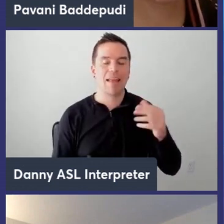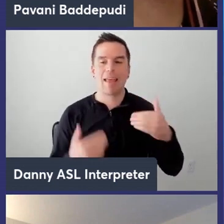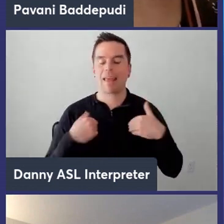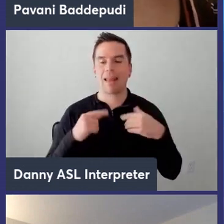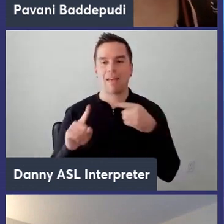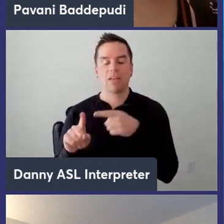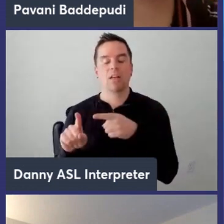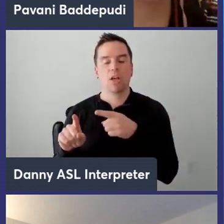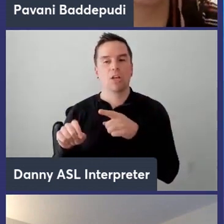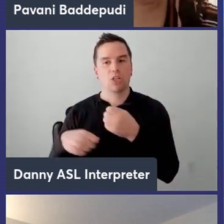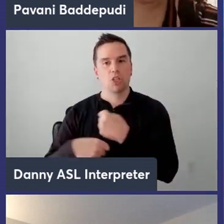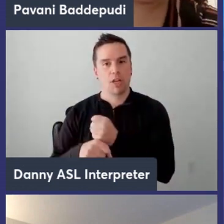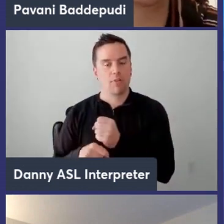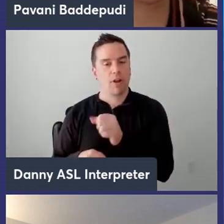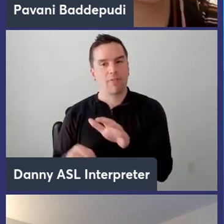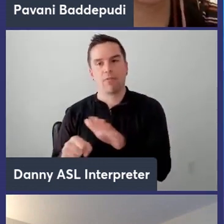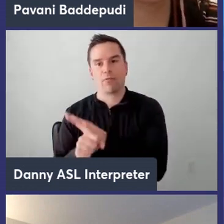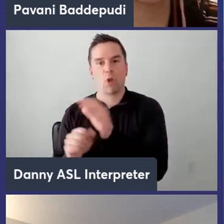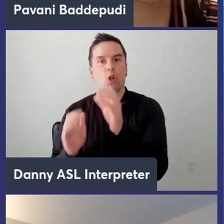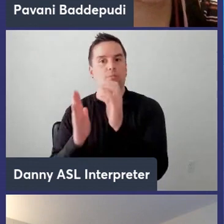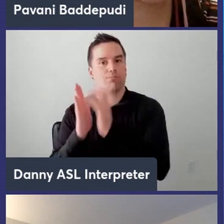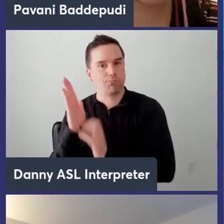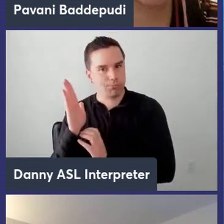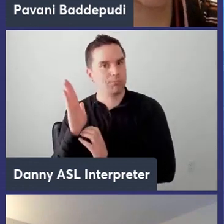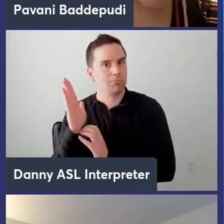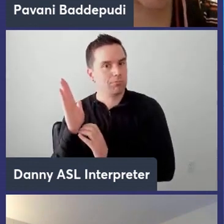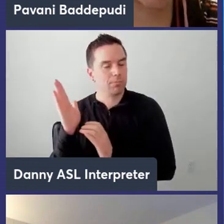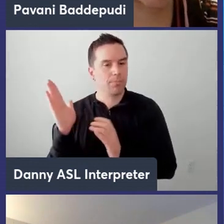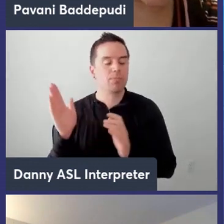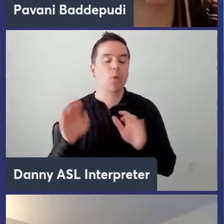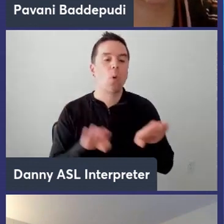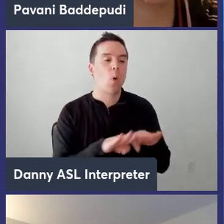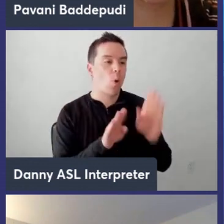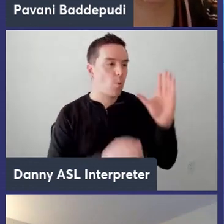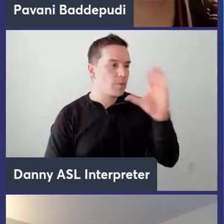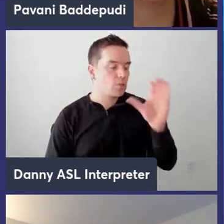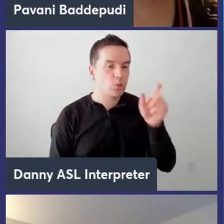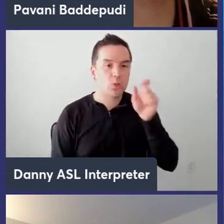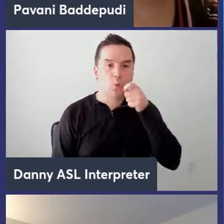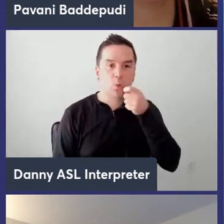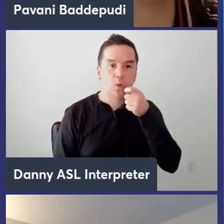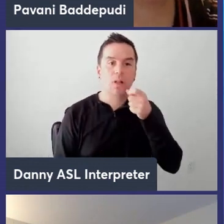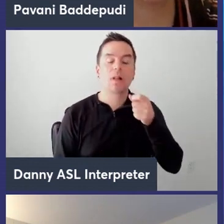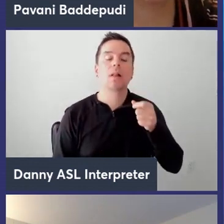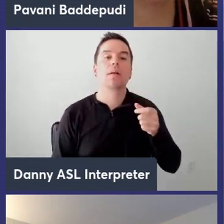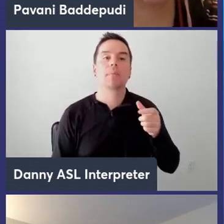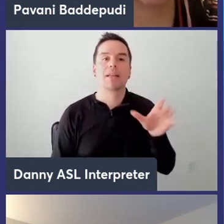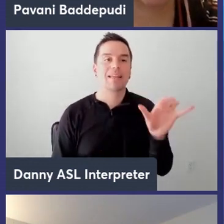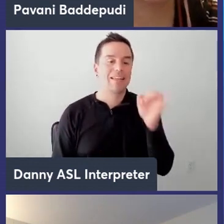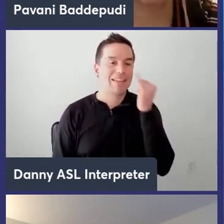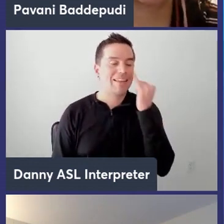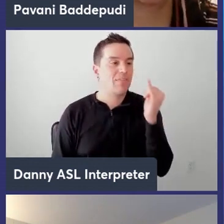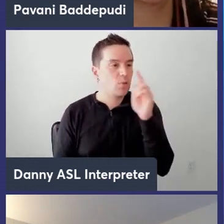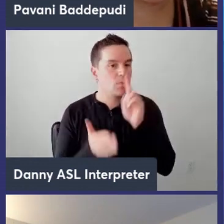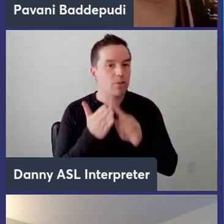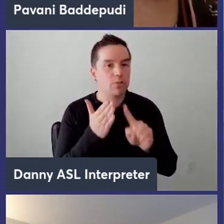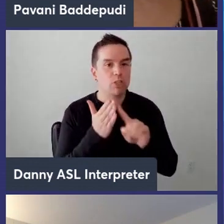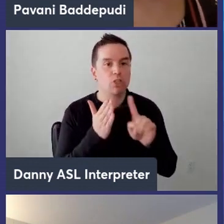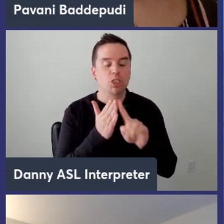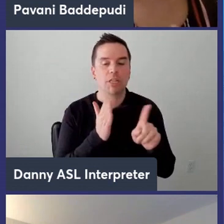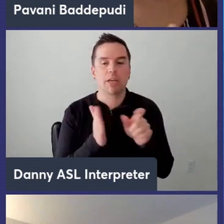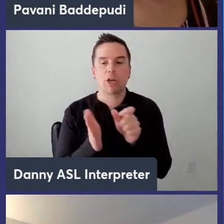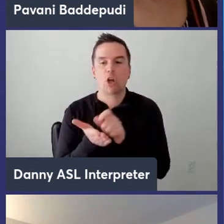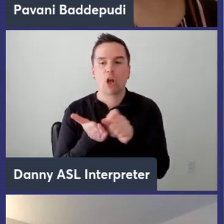is cool for I was saying earlier, like if you're researching an author's body of